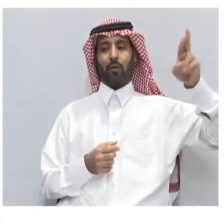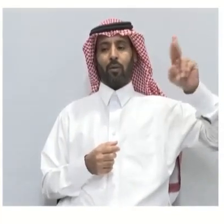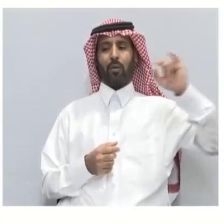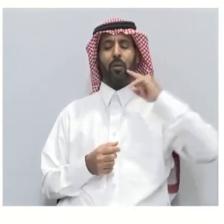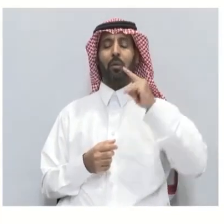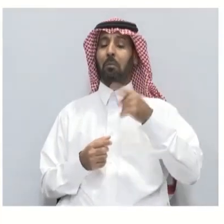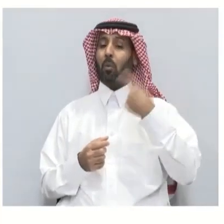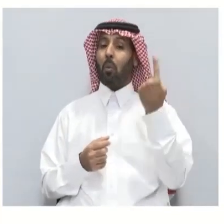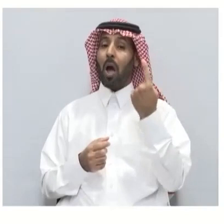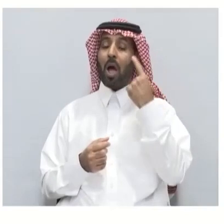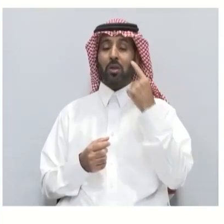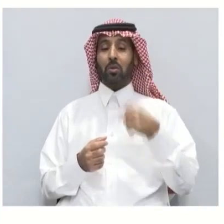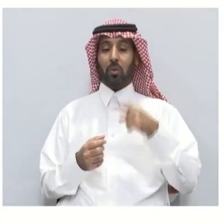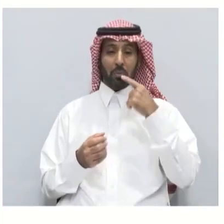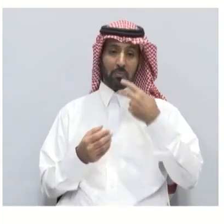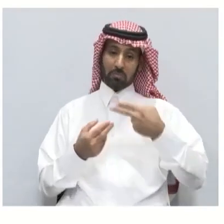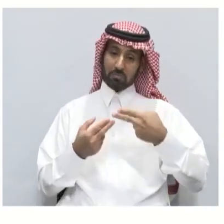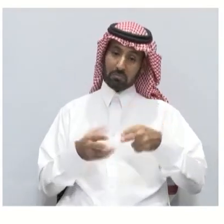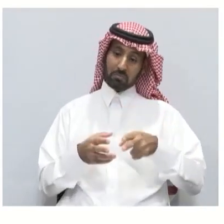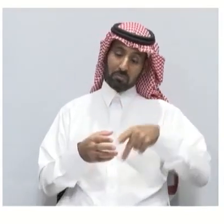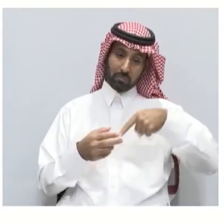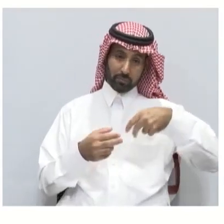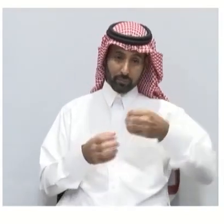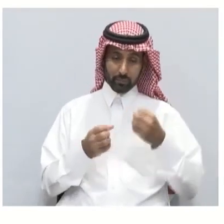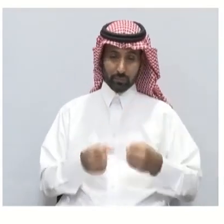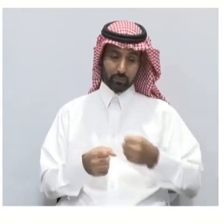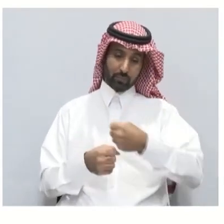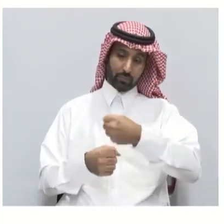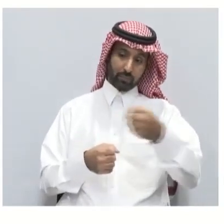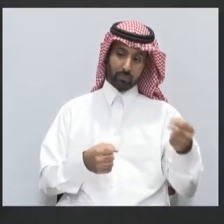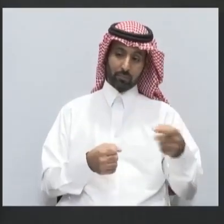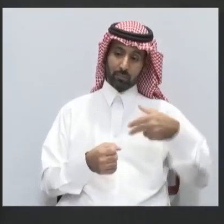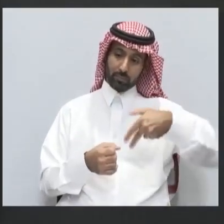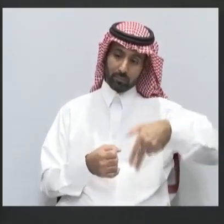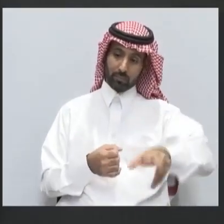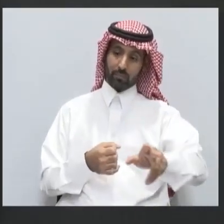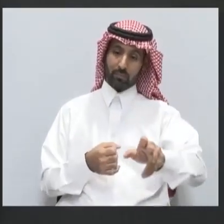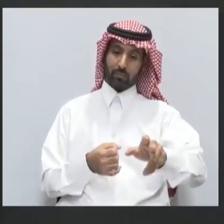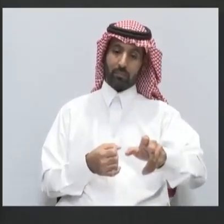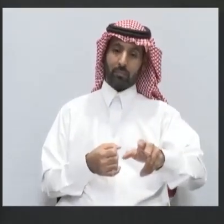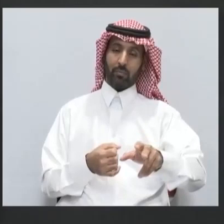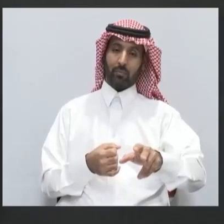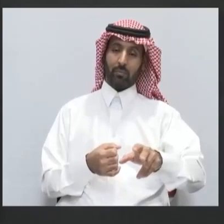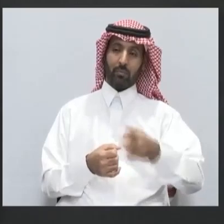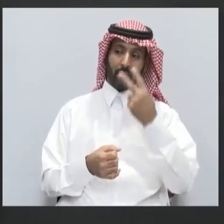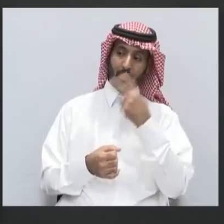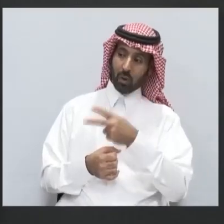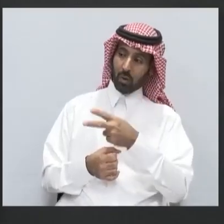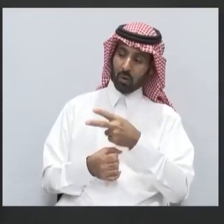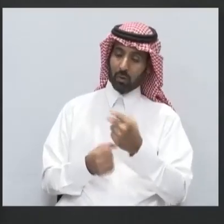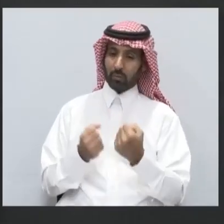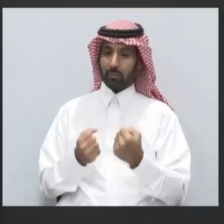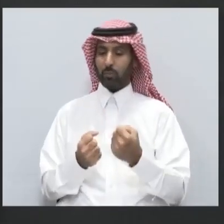from being released from jail. He's just one day far from being released and he attempted